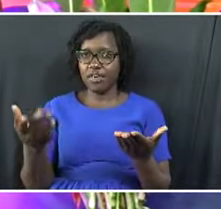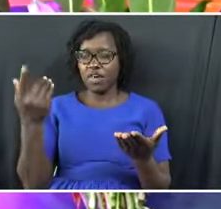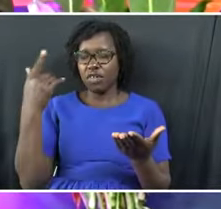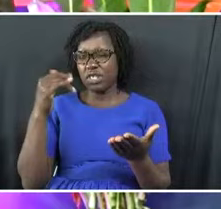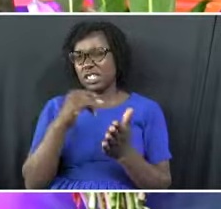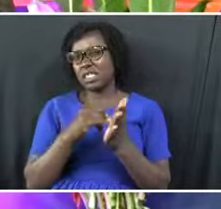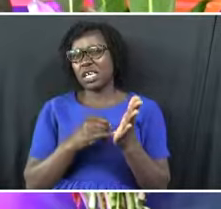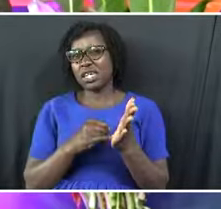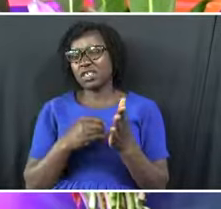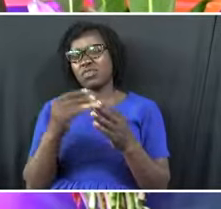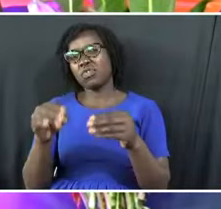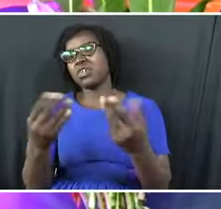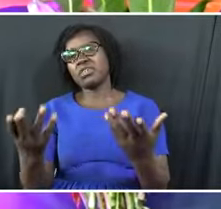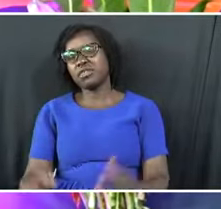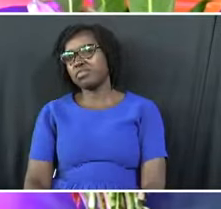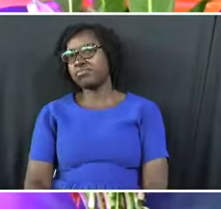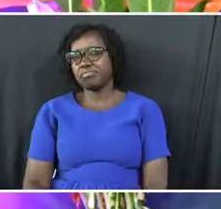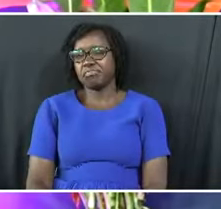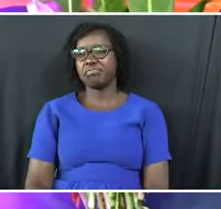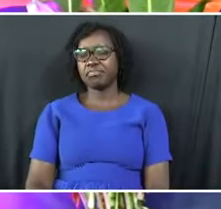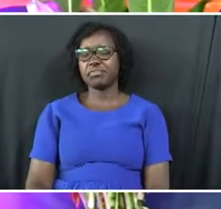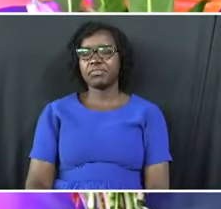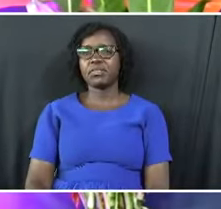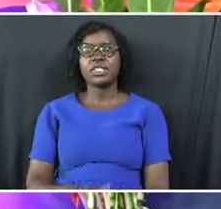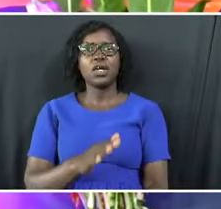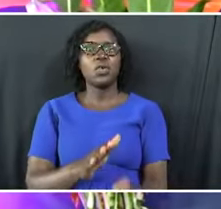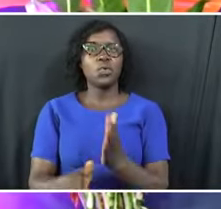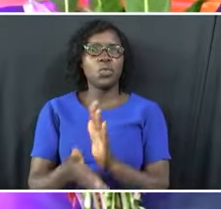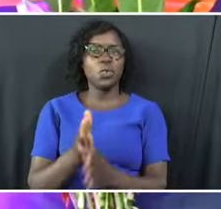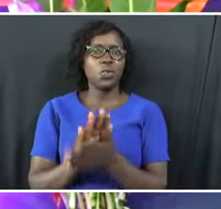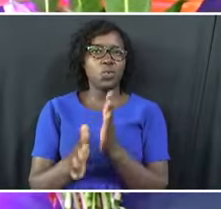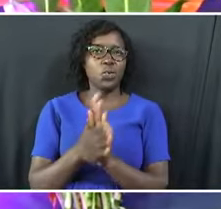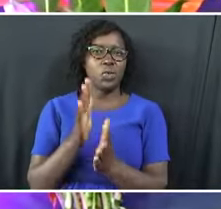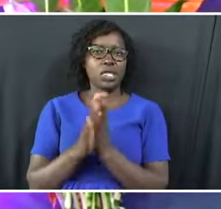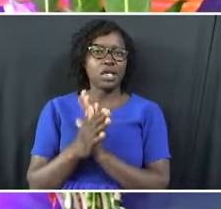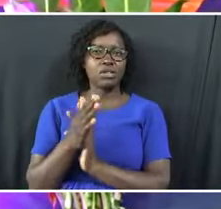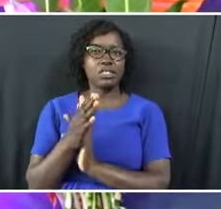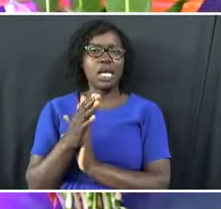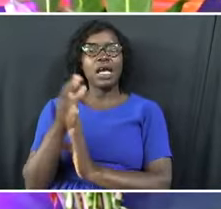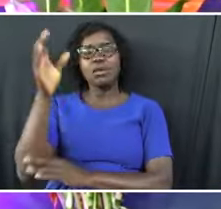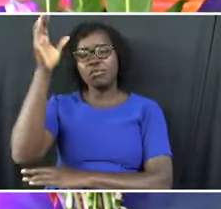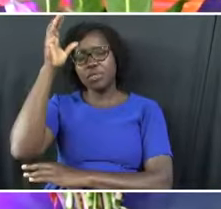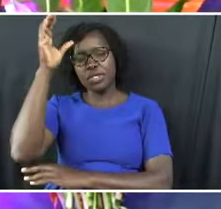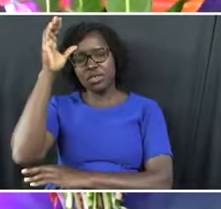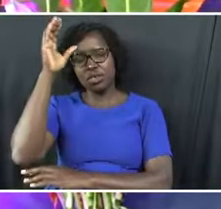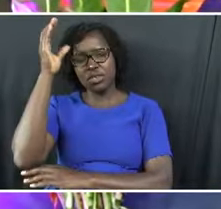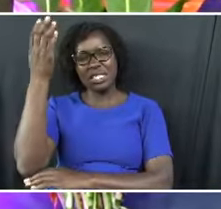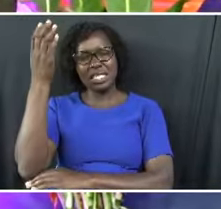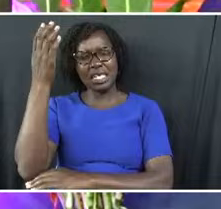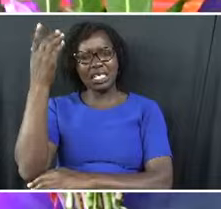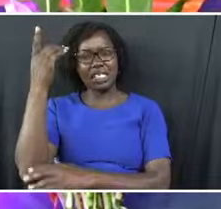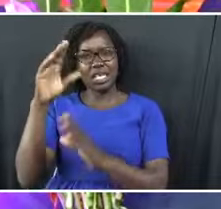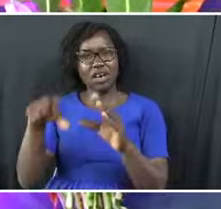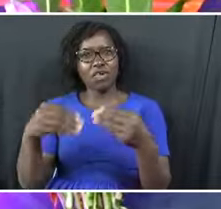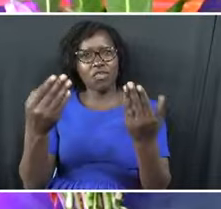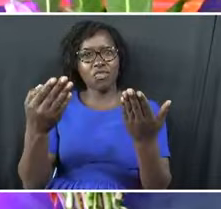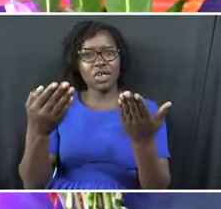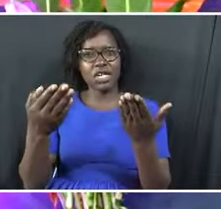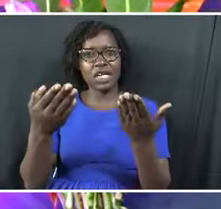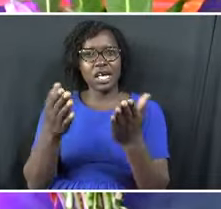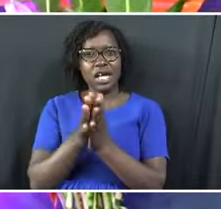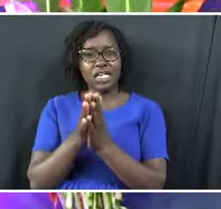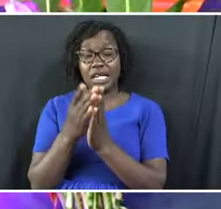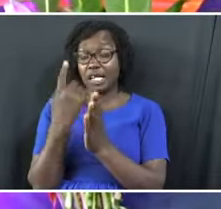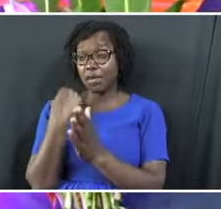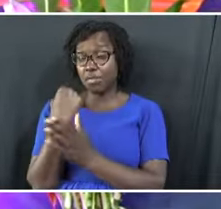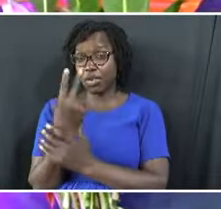sake of giving, without necessarily minding the offering he was giving, and number